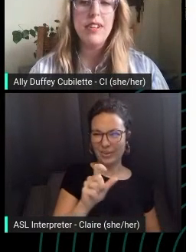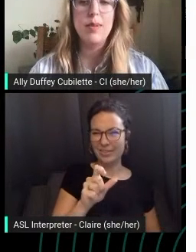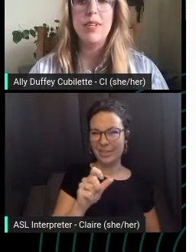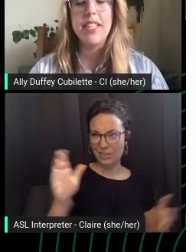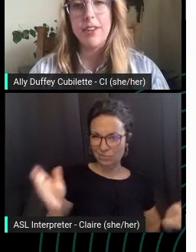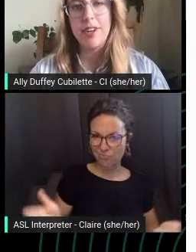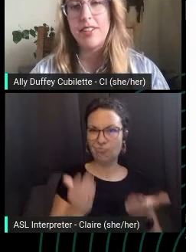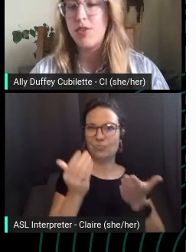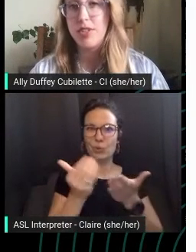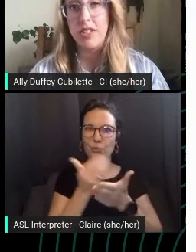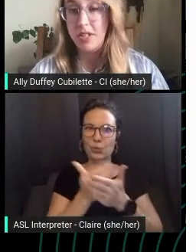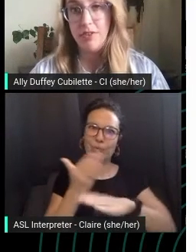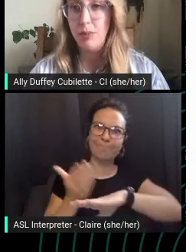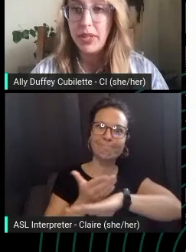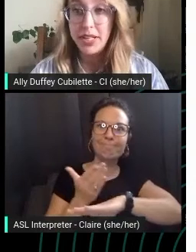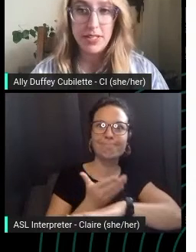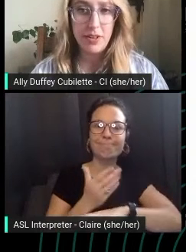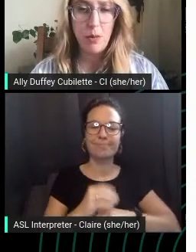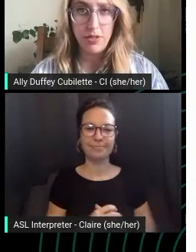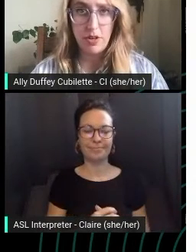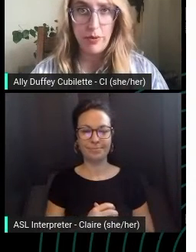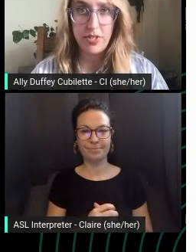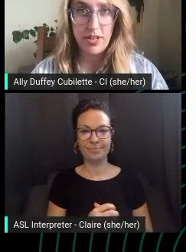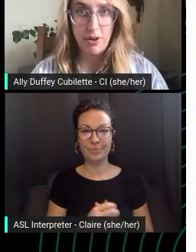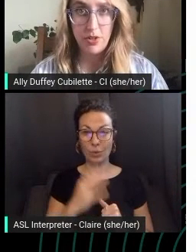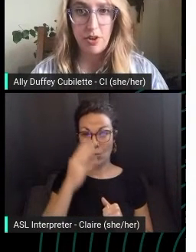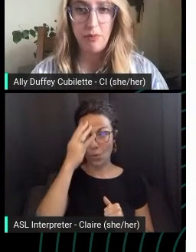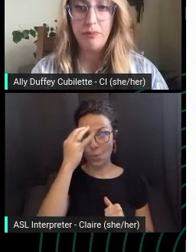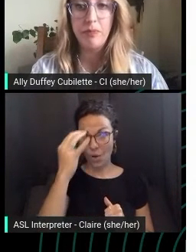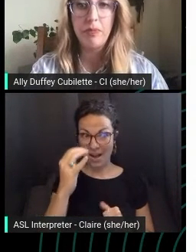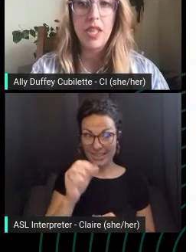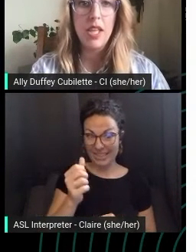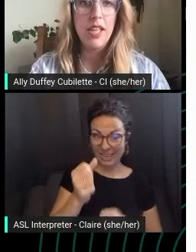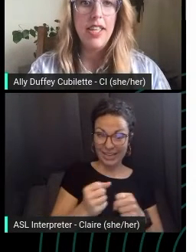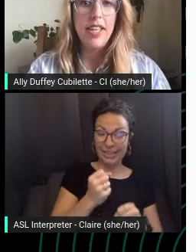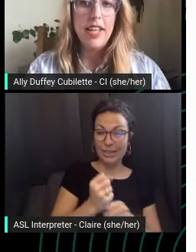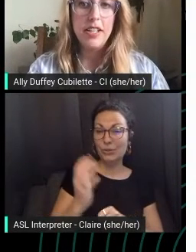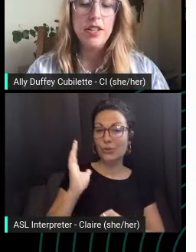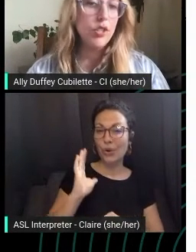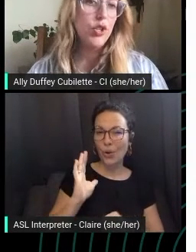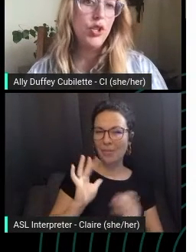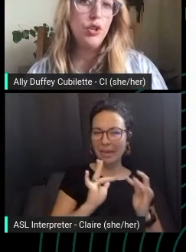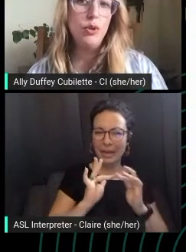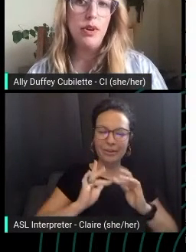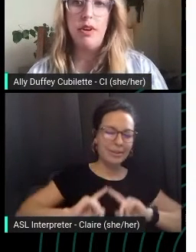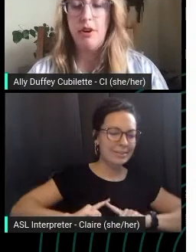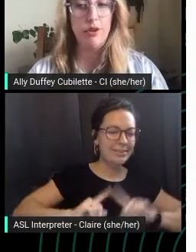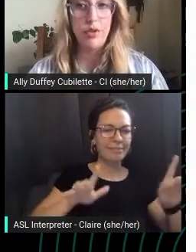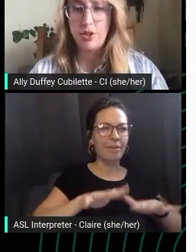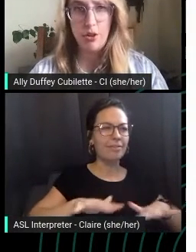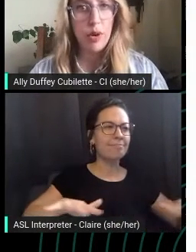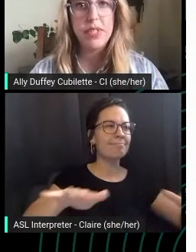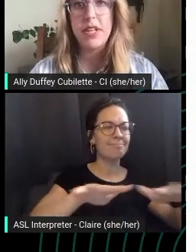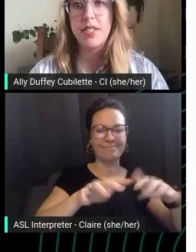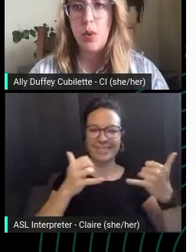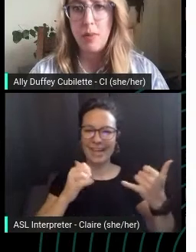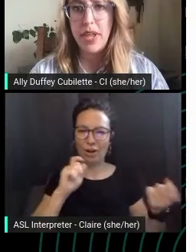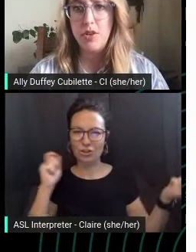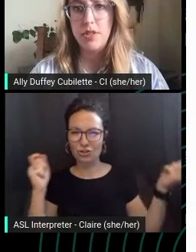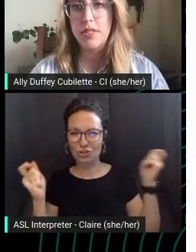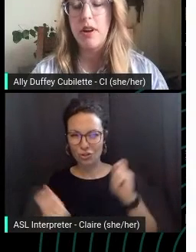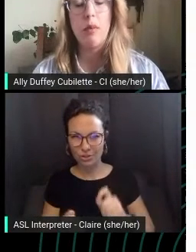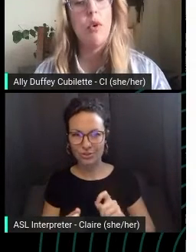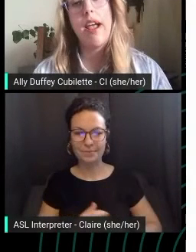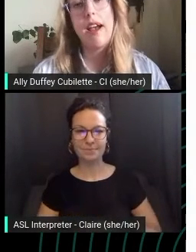the reason for that is because the internet is just a different place than it was almost 10 years ago. In addition to our traditional websites and